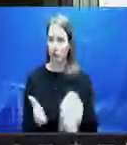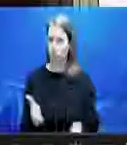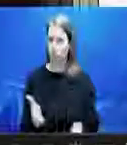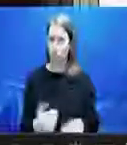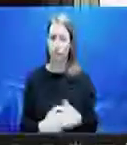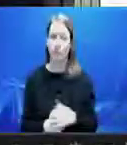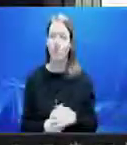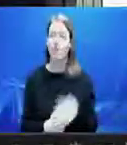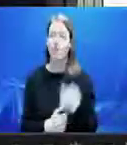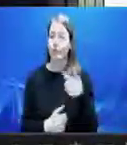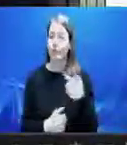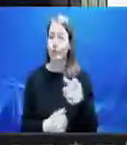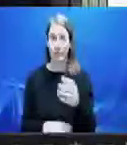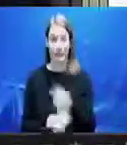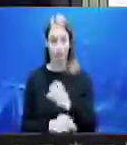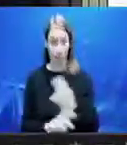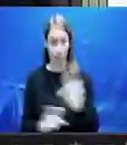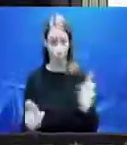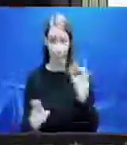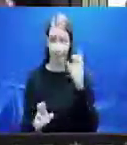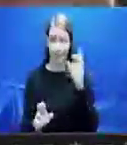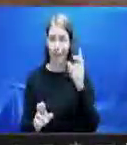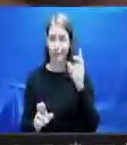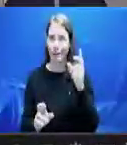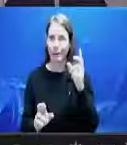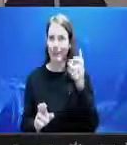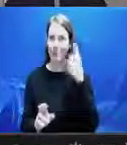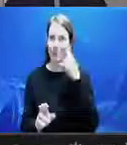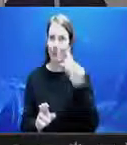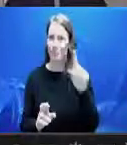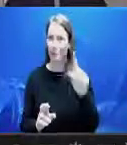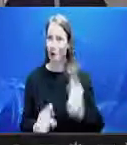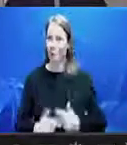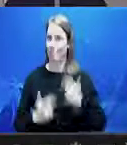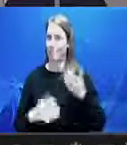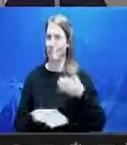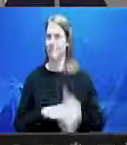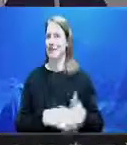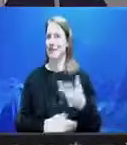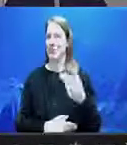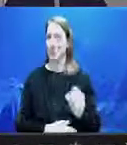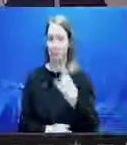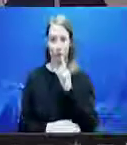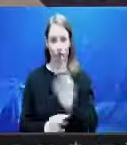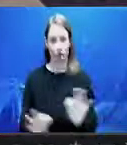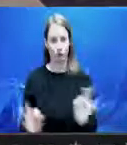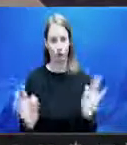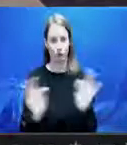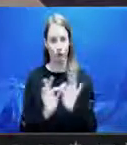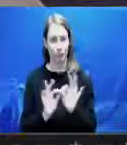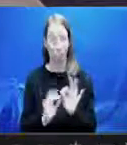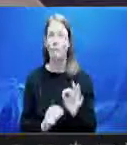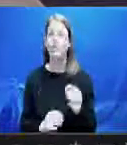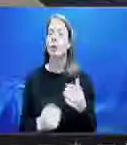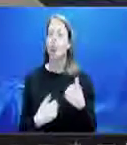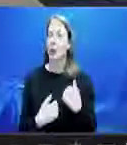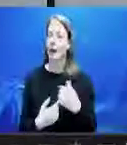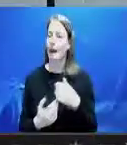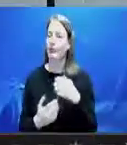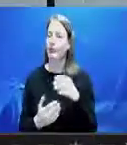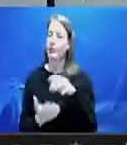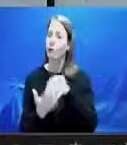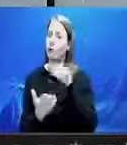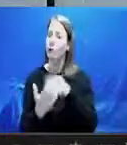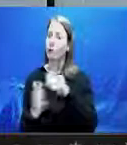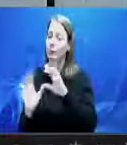after high school is a top priority here. Students are grouped into small learning communities that connect to career tracks like pre-med,